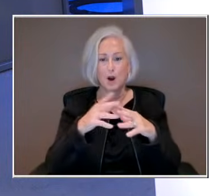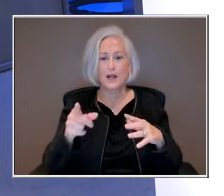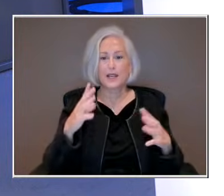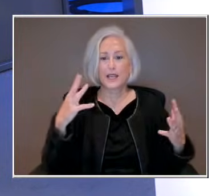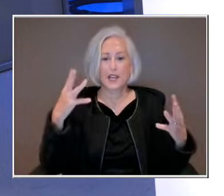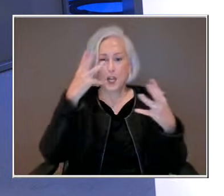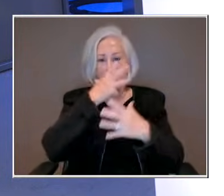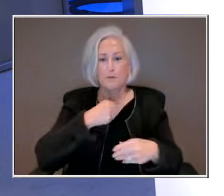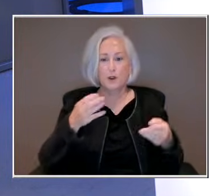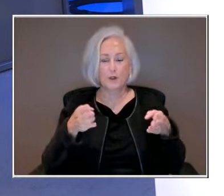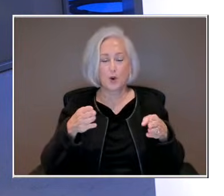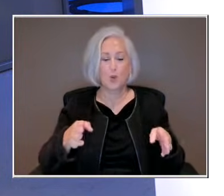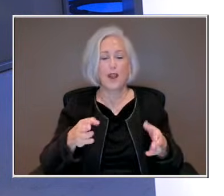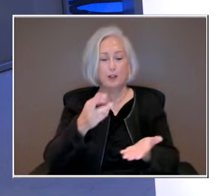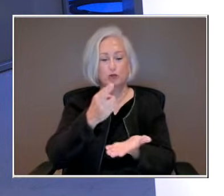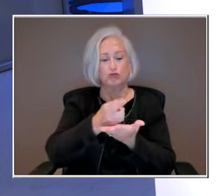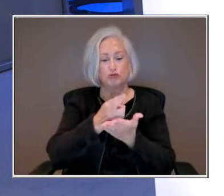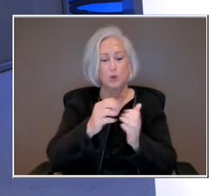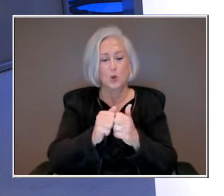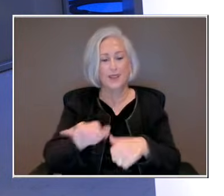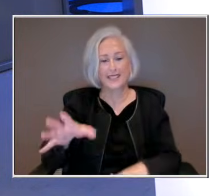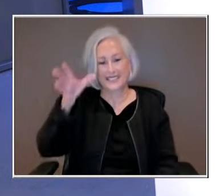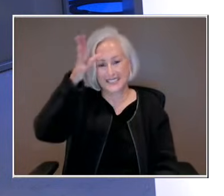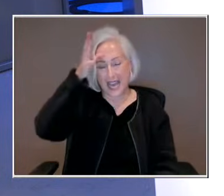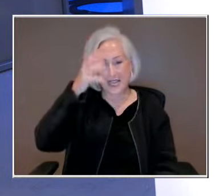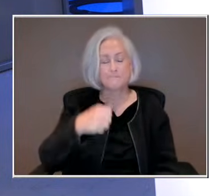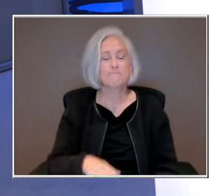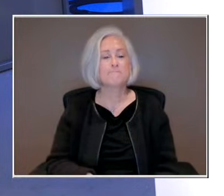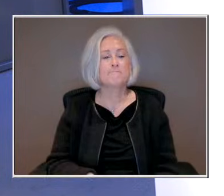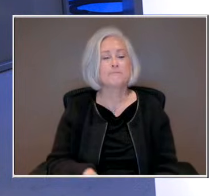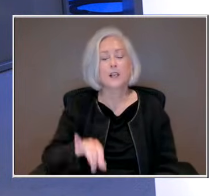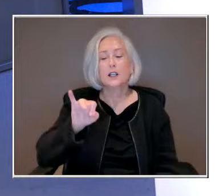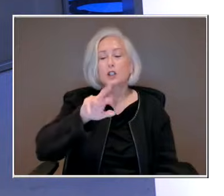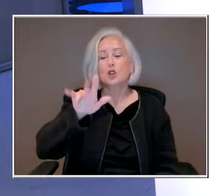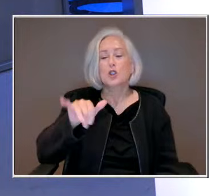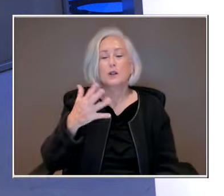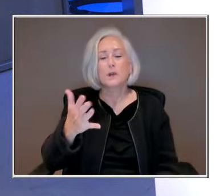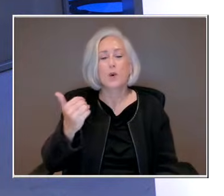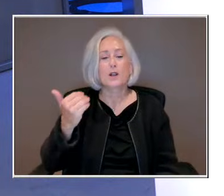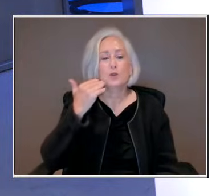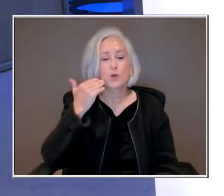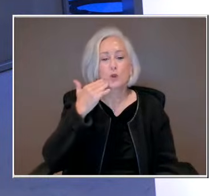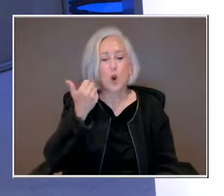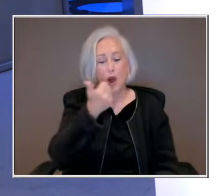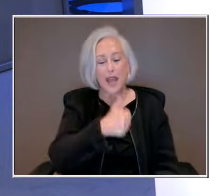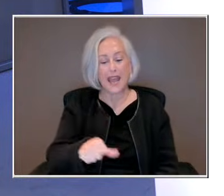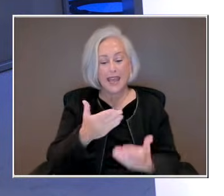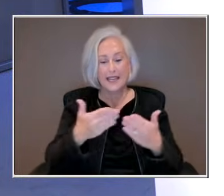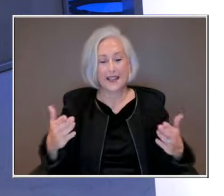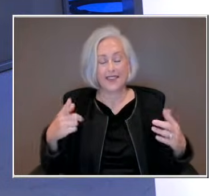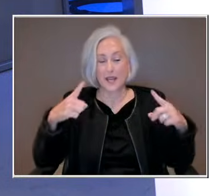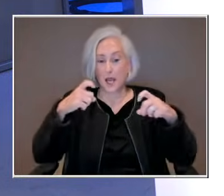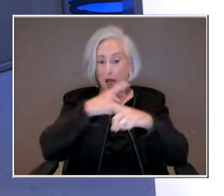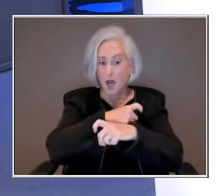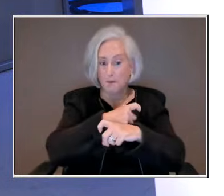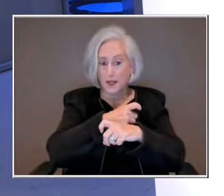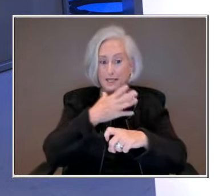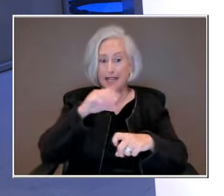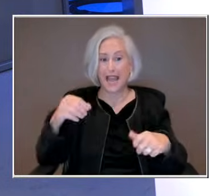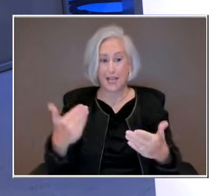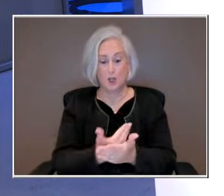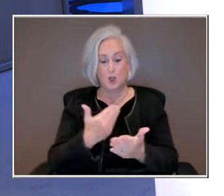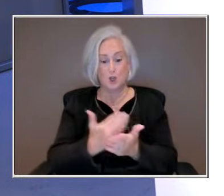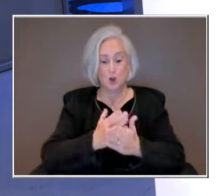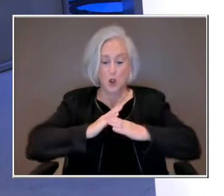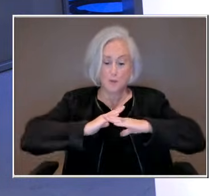dad. Jeremy wants to know, does anything complex and new to your brain help protect your brain in addition to music?